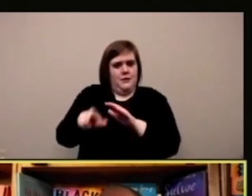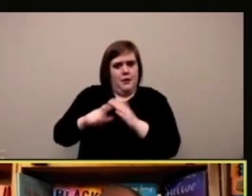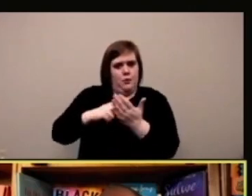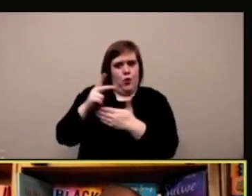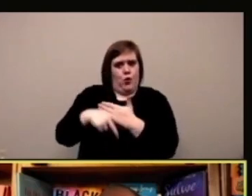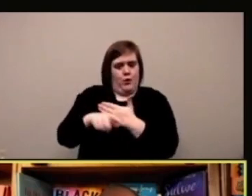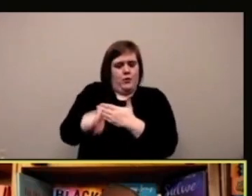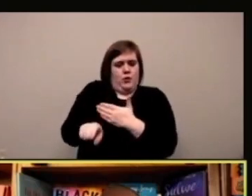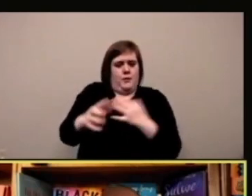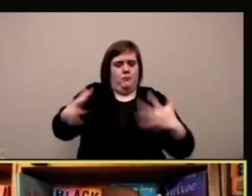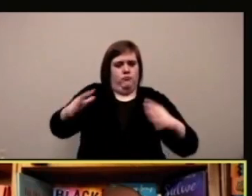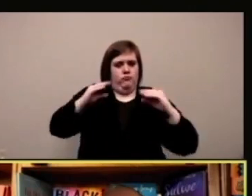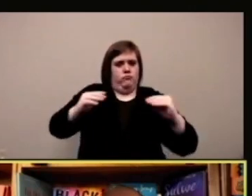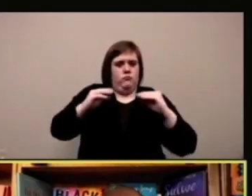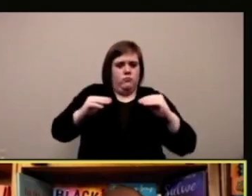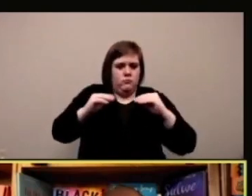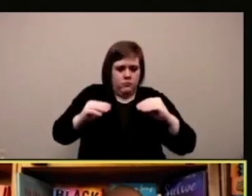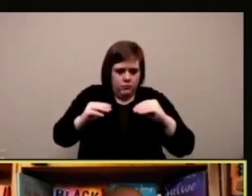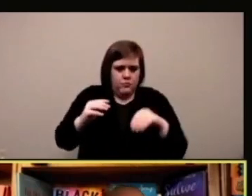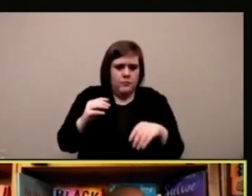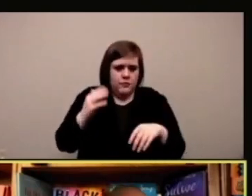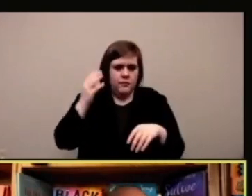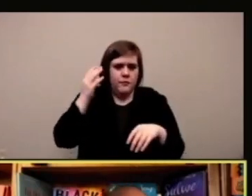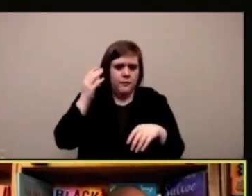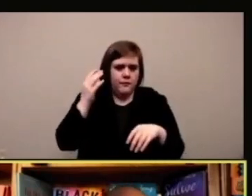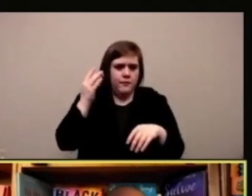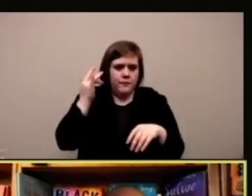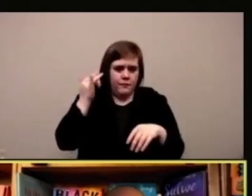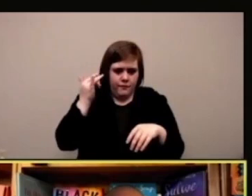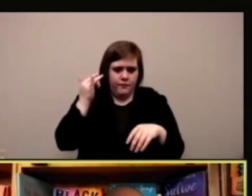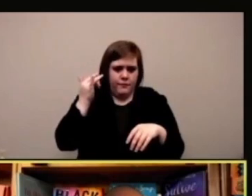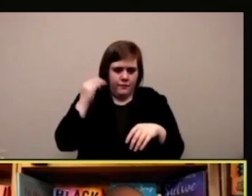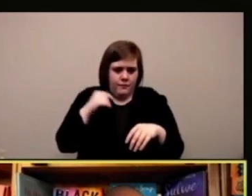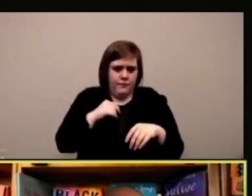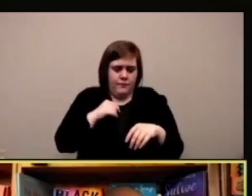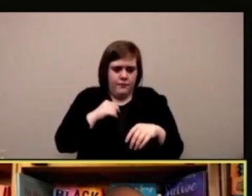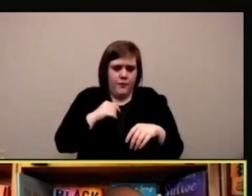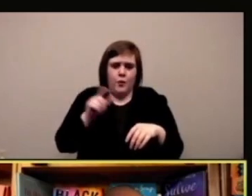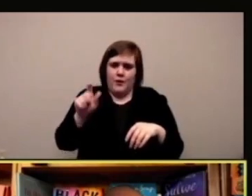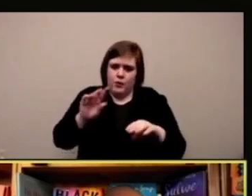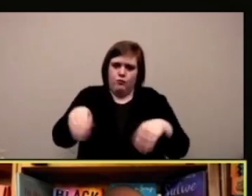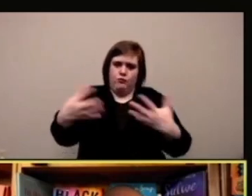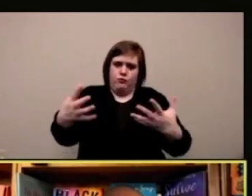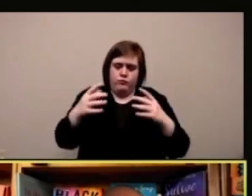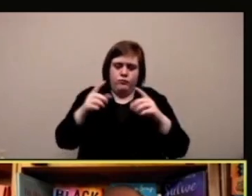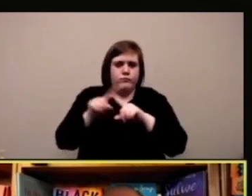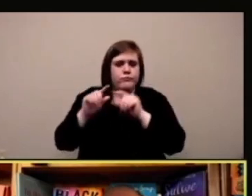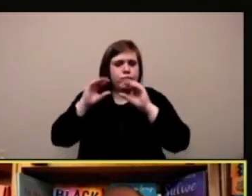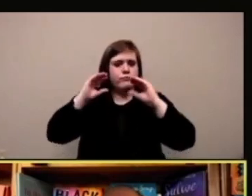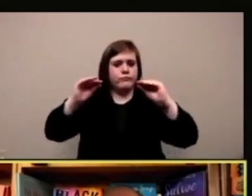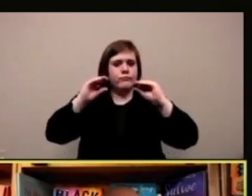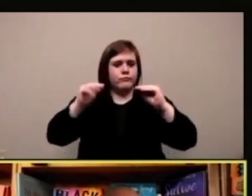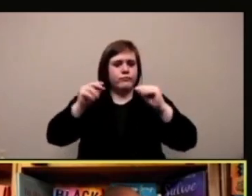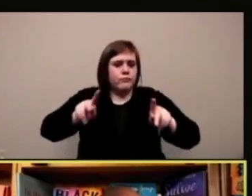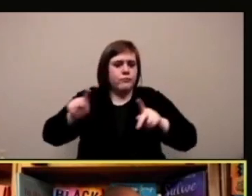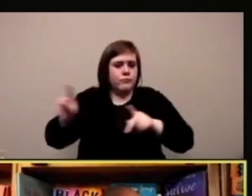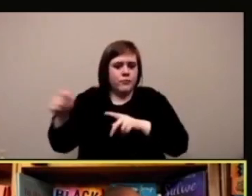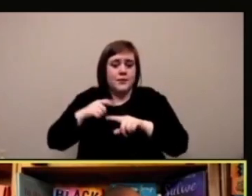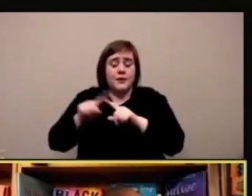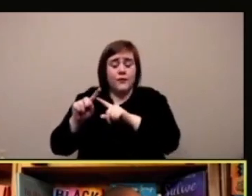school, because we can't continue to be teaching people basic things, but it's things like